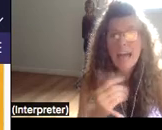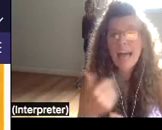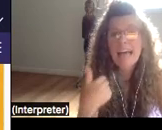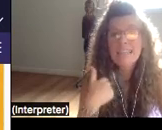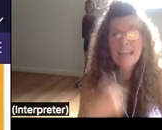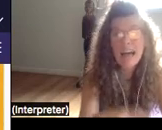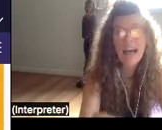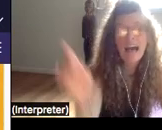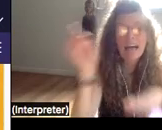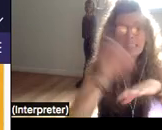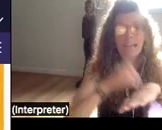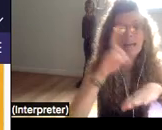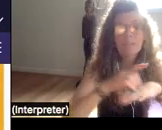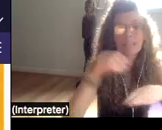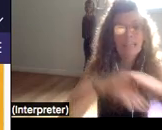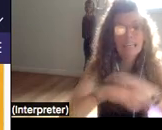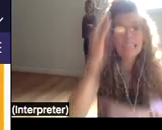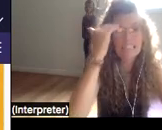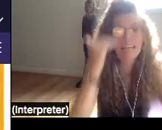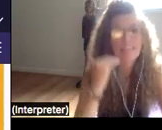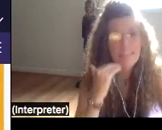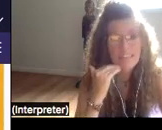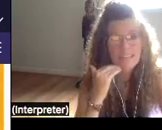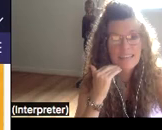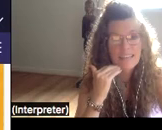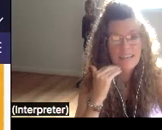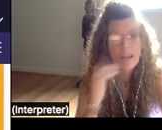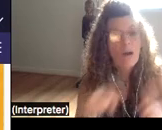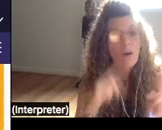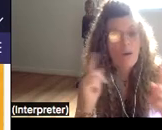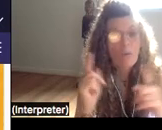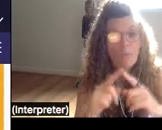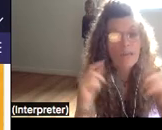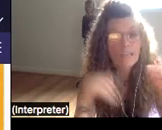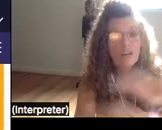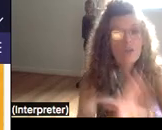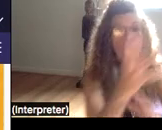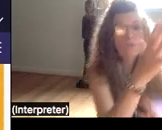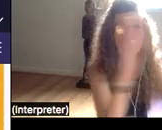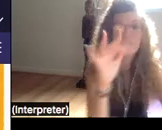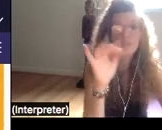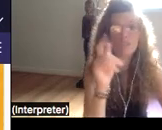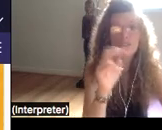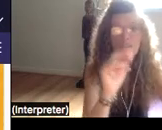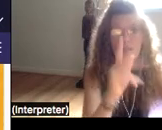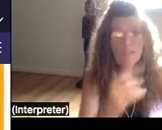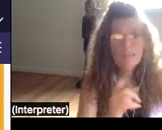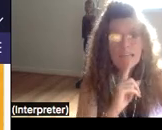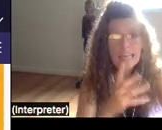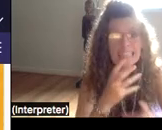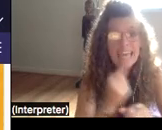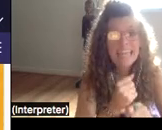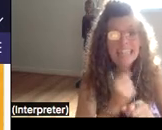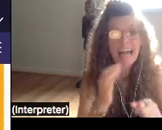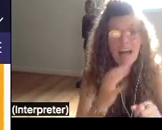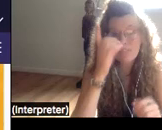which has a diamond in its head. When it goes into the jungle,